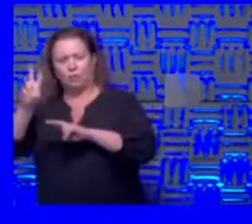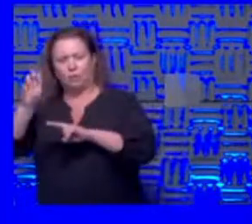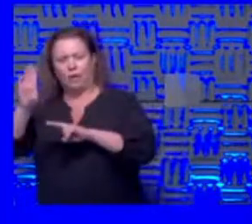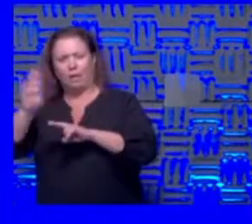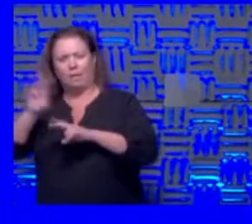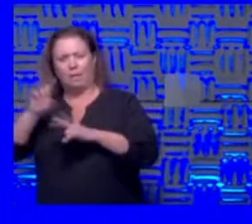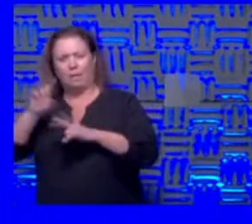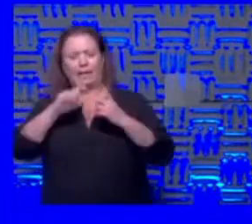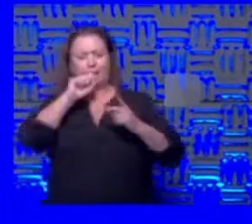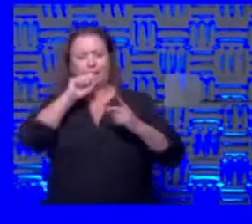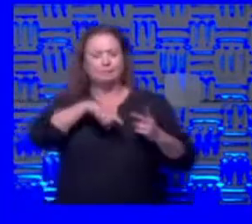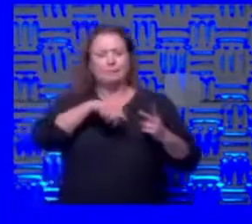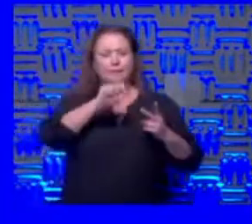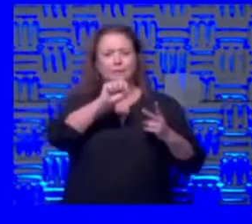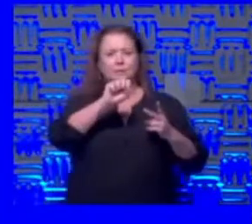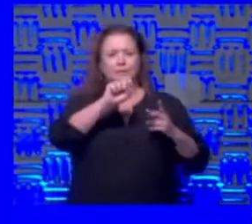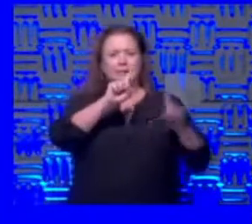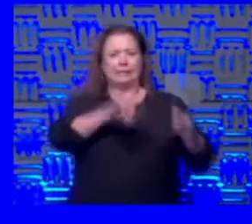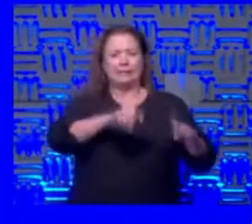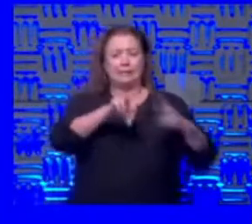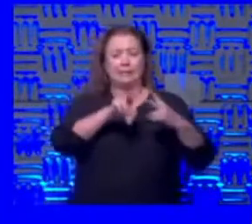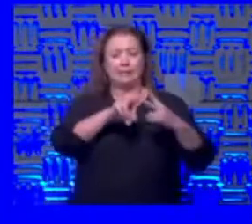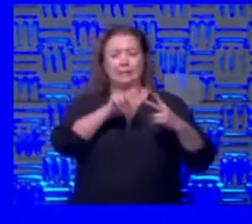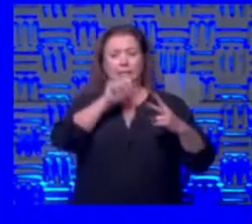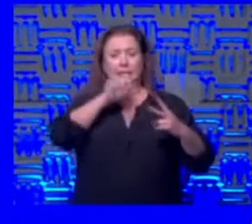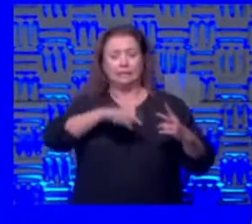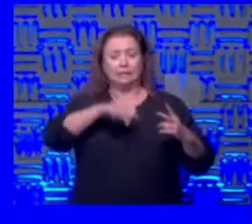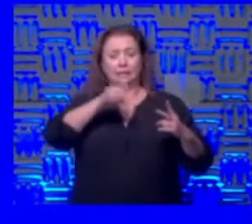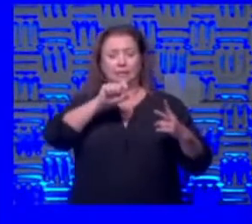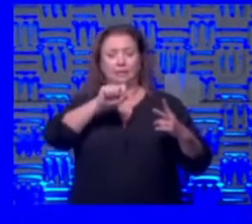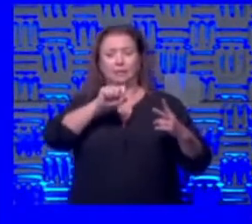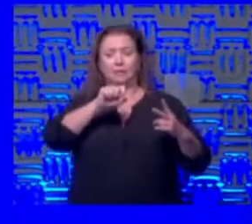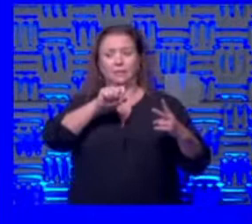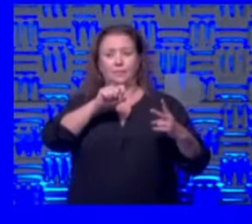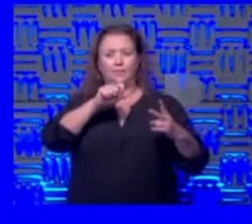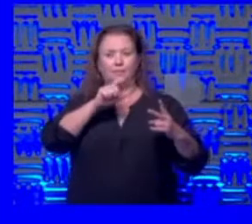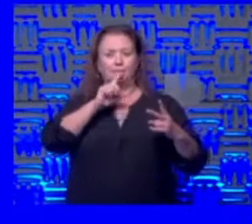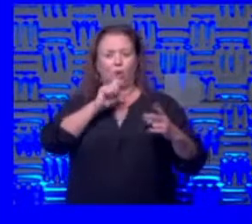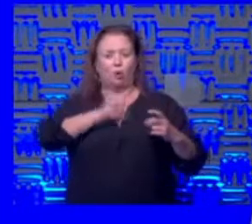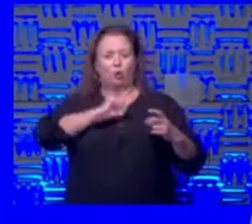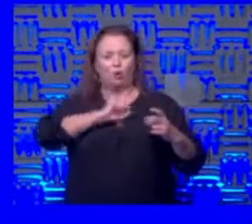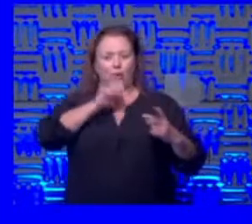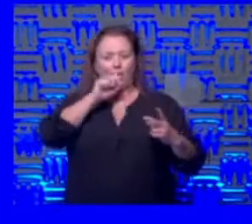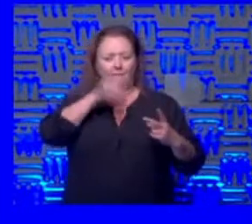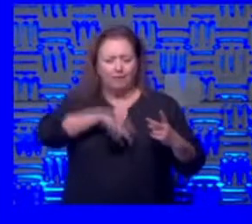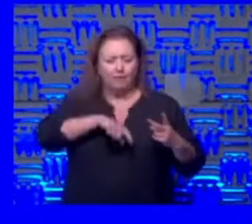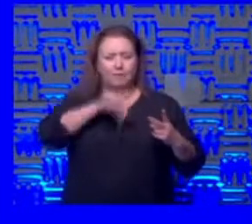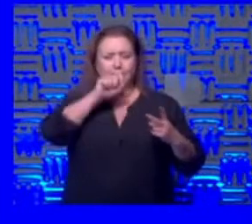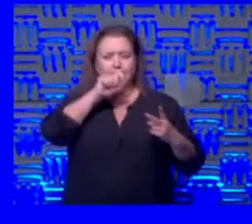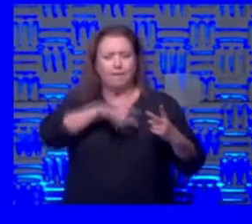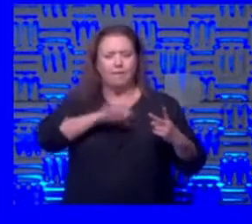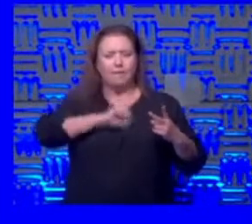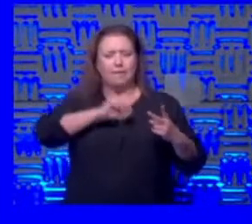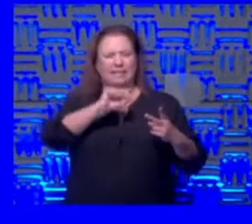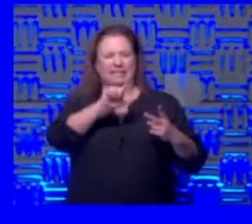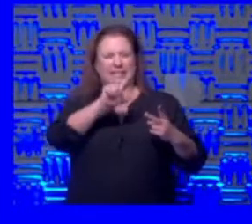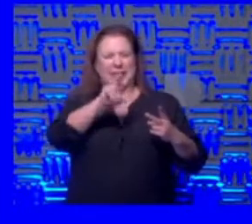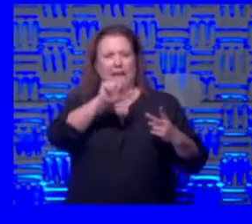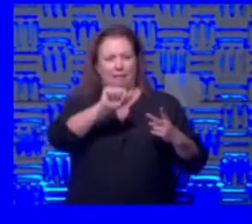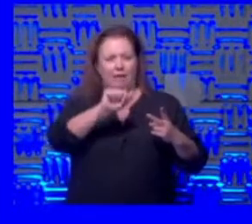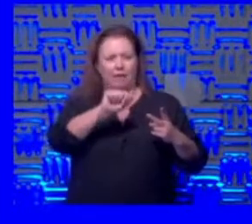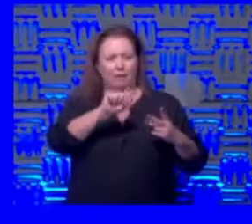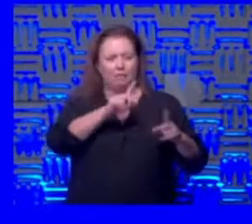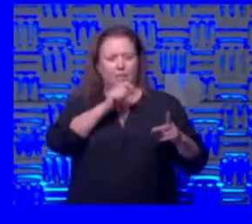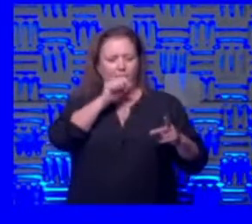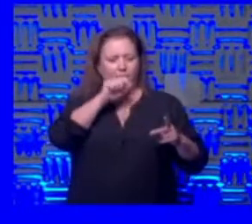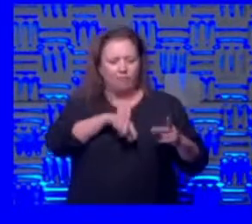and oropharyngeal swab. And what it did show was that sputum is kind of what you cough up. A lot of that is probably saliva for a lot of